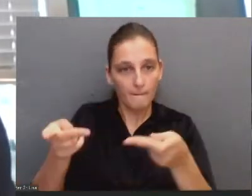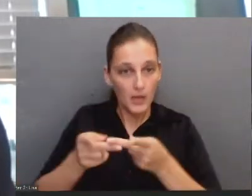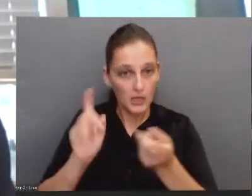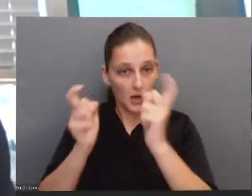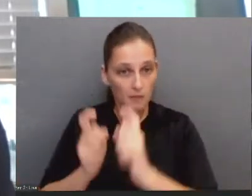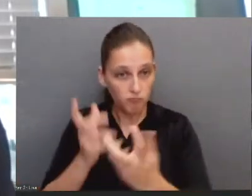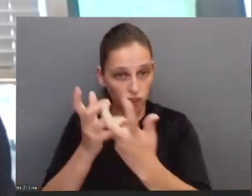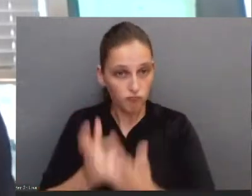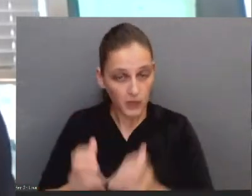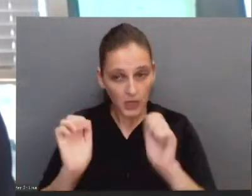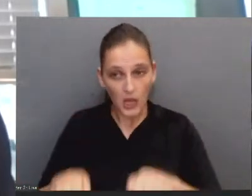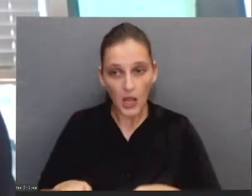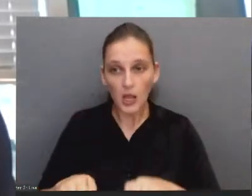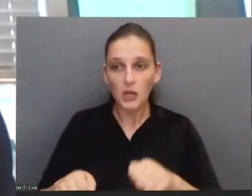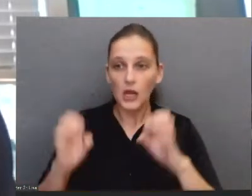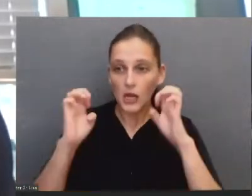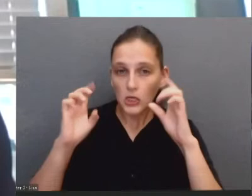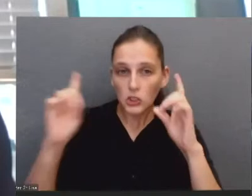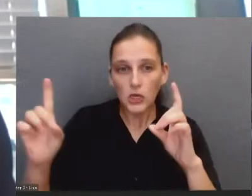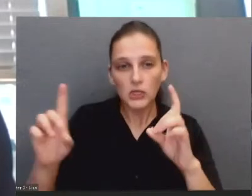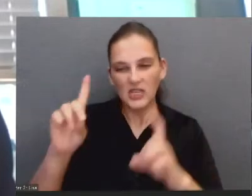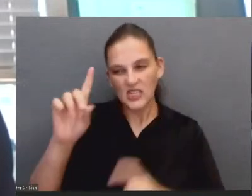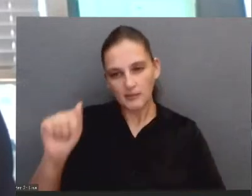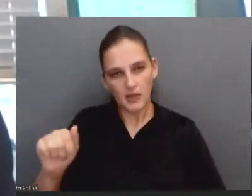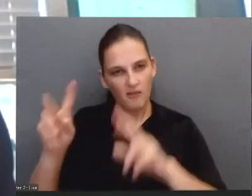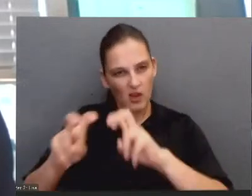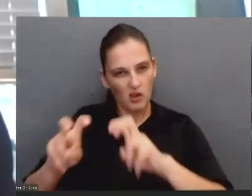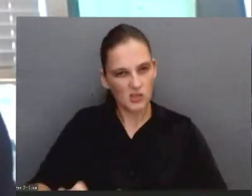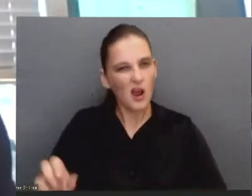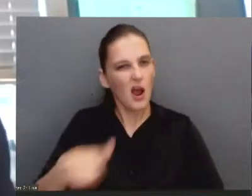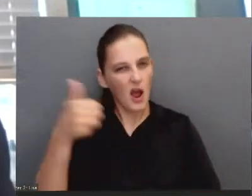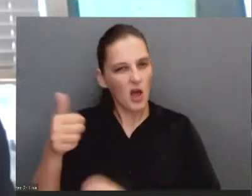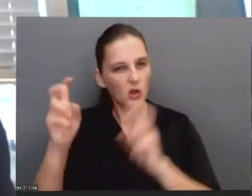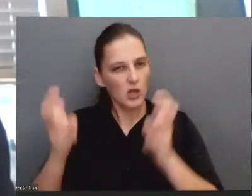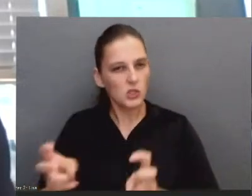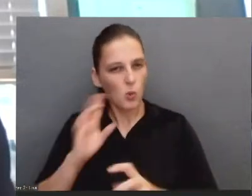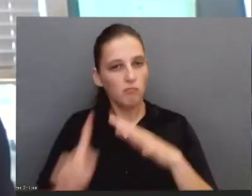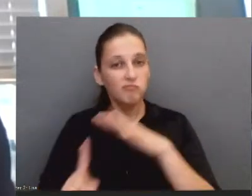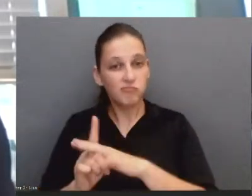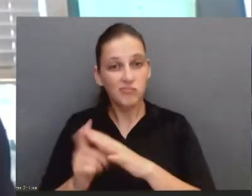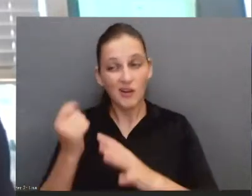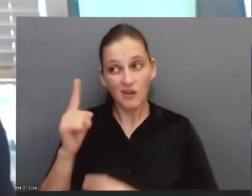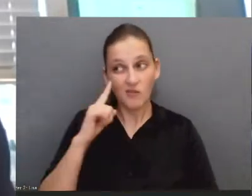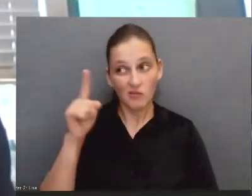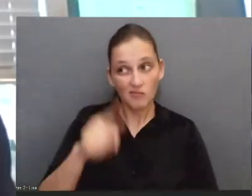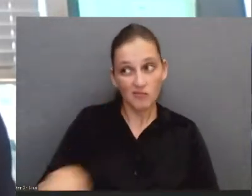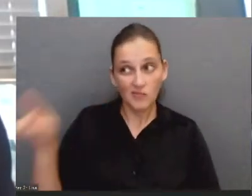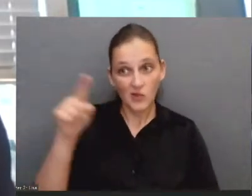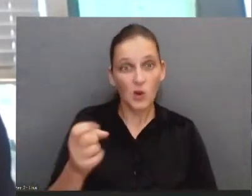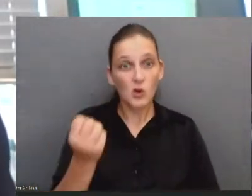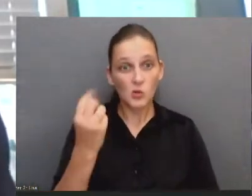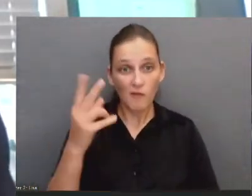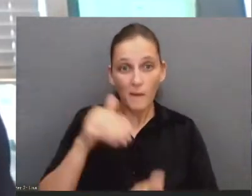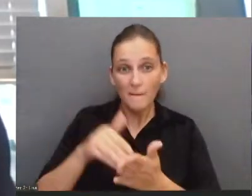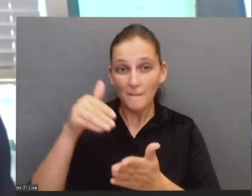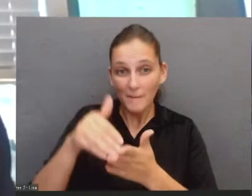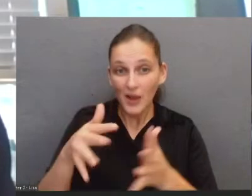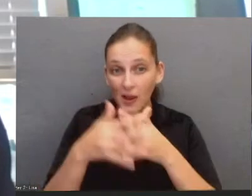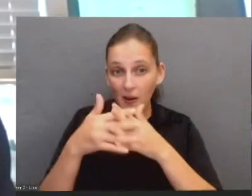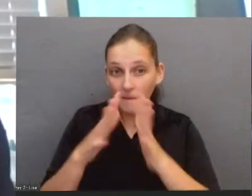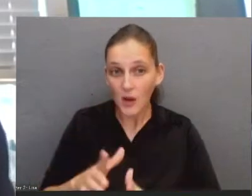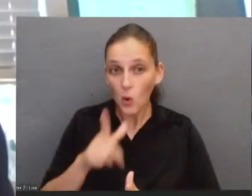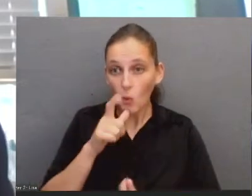disability evaluations, and other issues that may arise from an estimated 12 million Americans and counting suffering from long